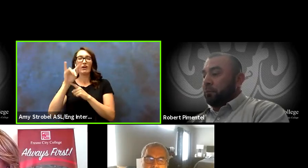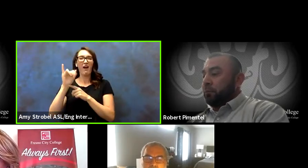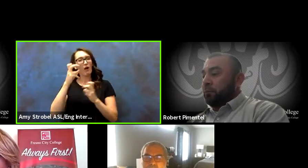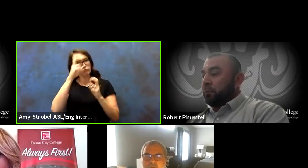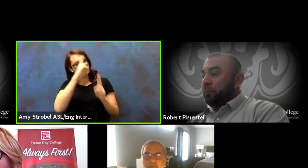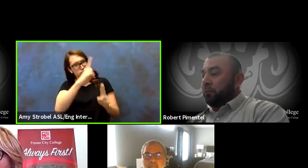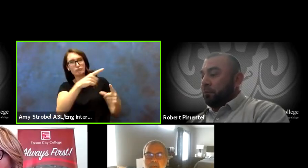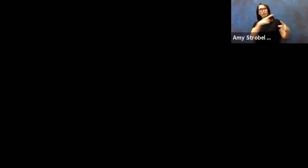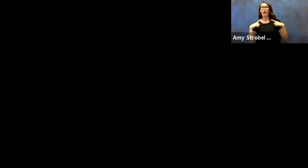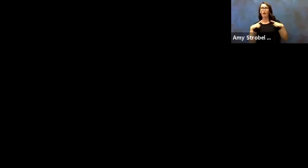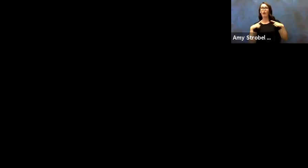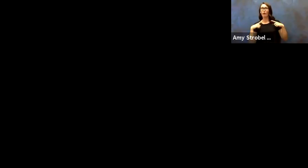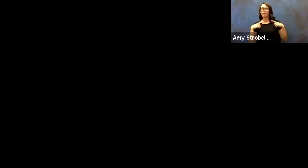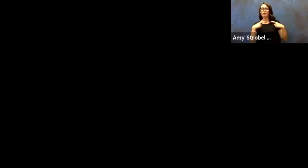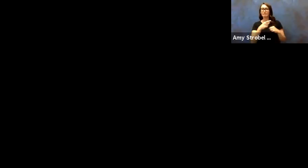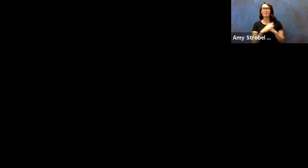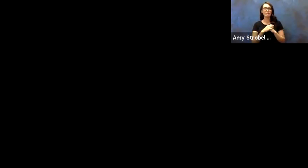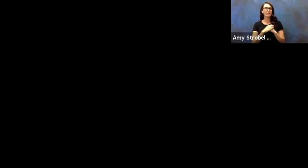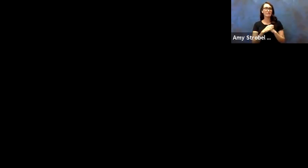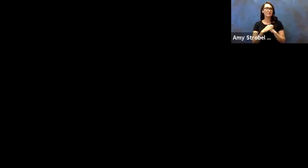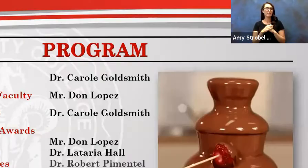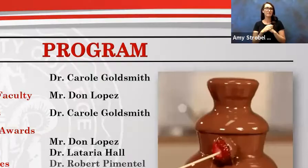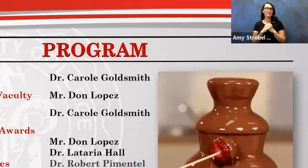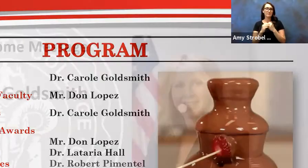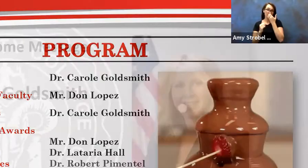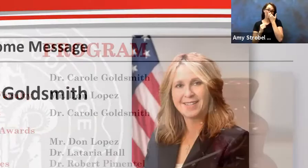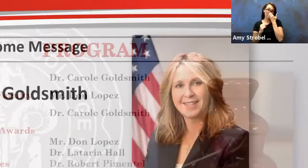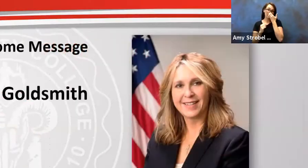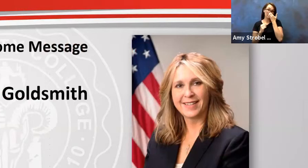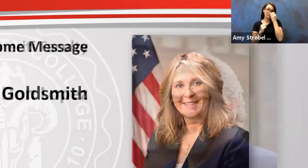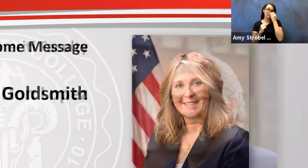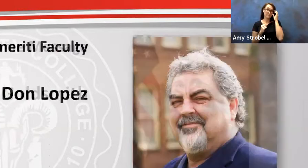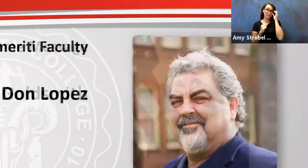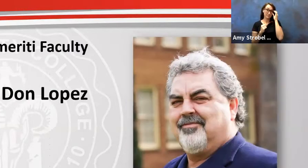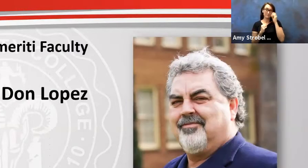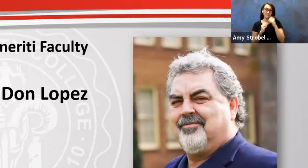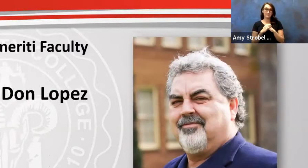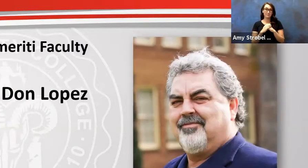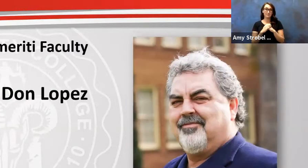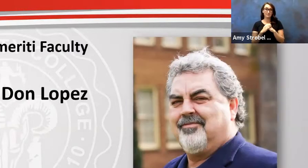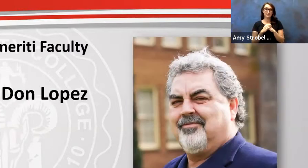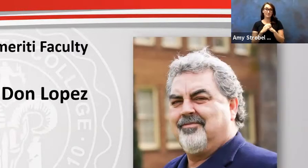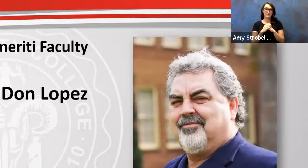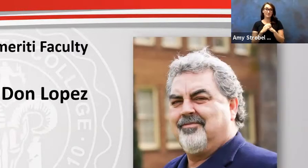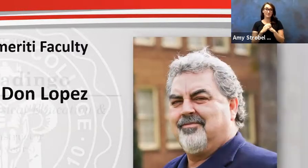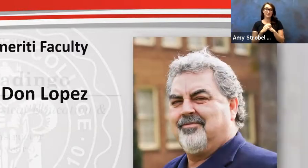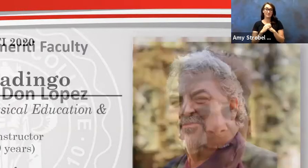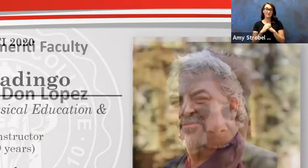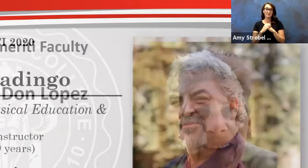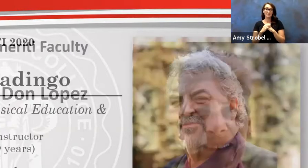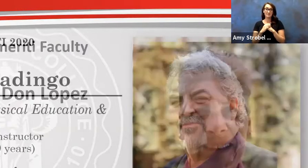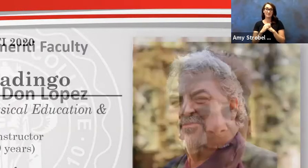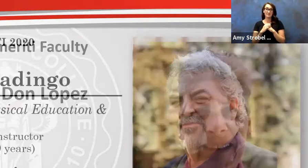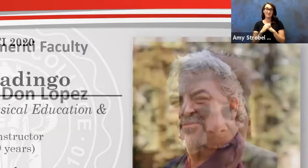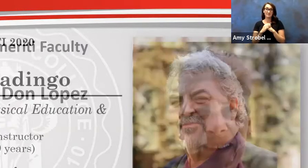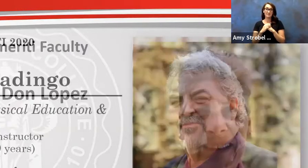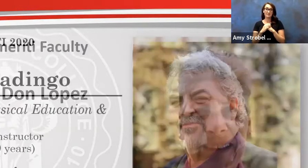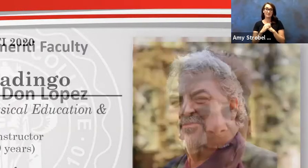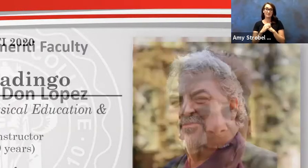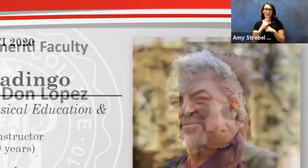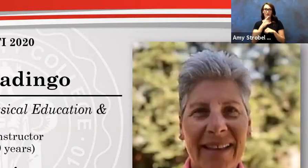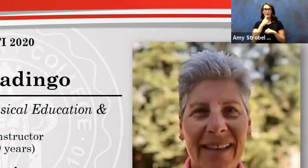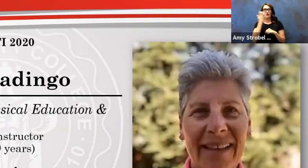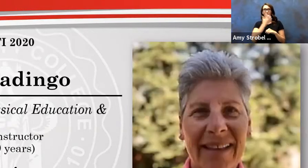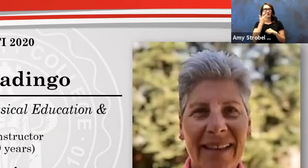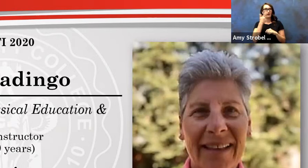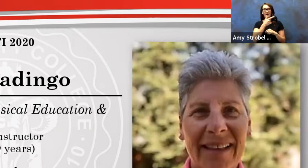So, from our – wow, that's a bad picture.